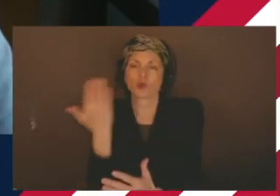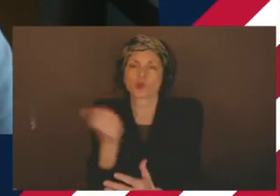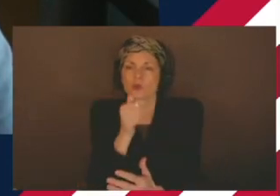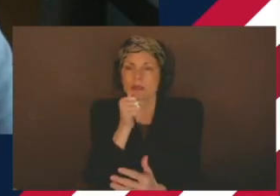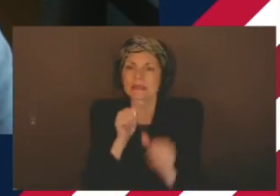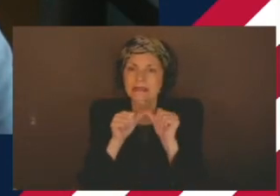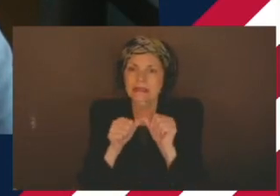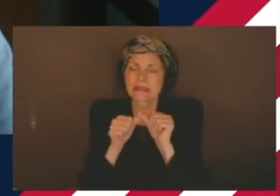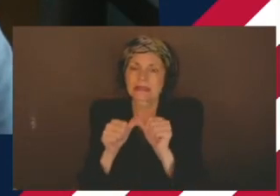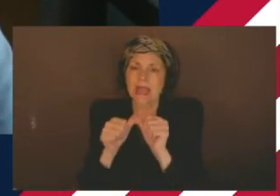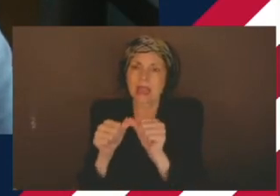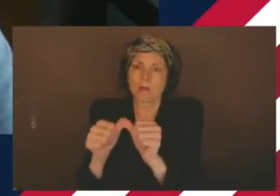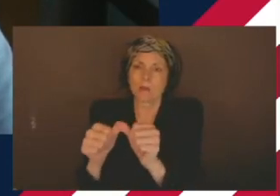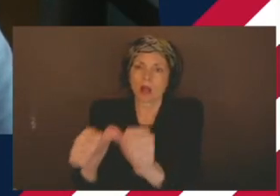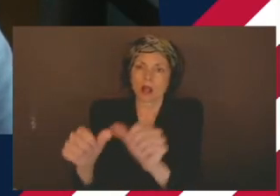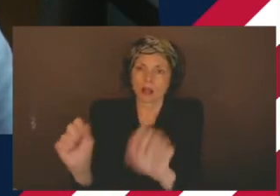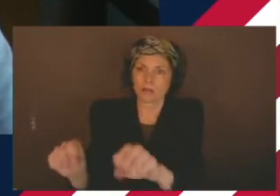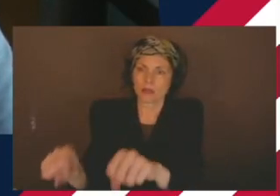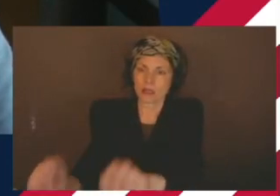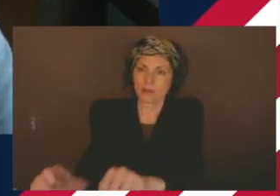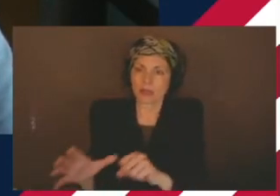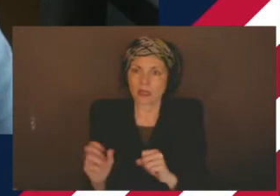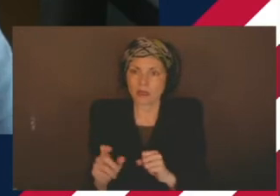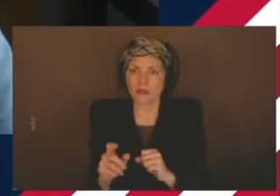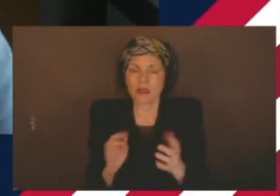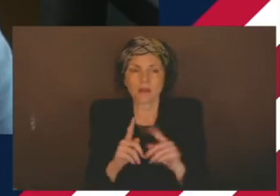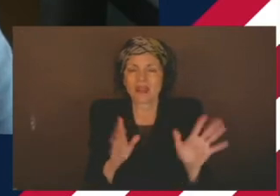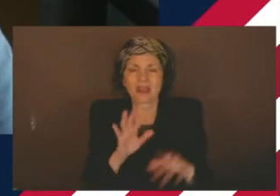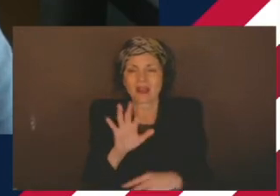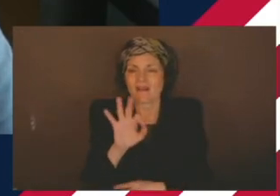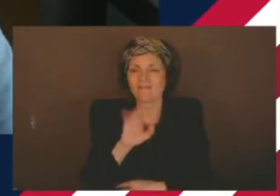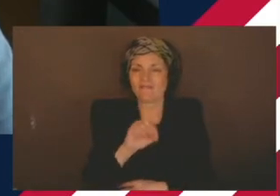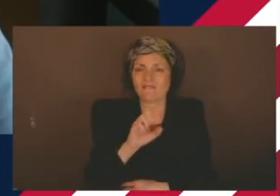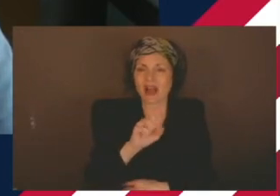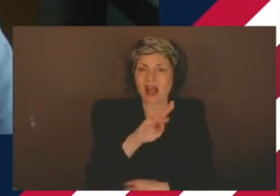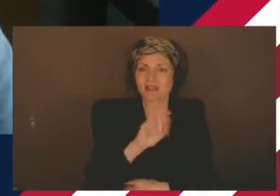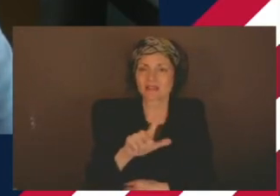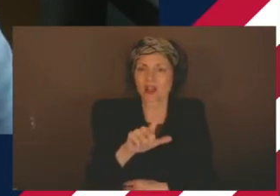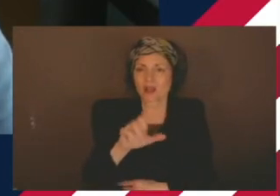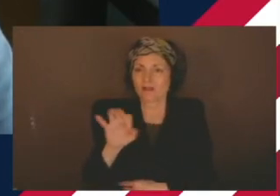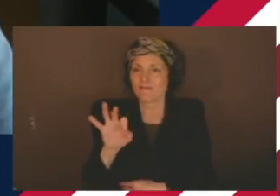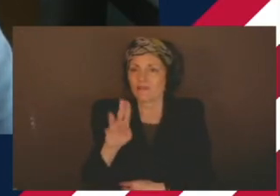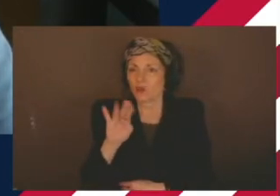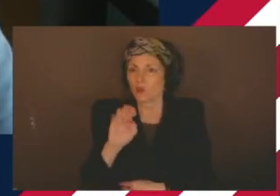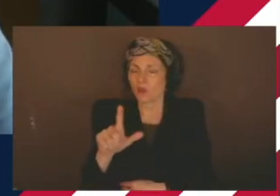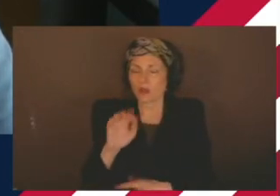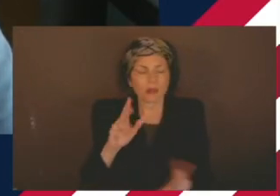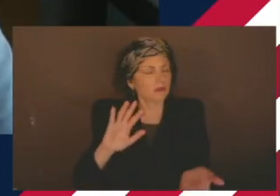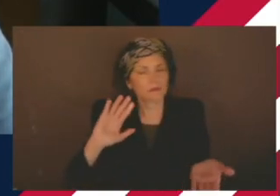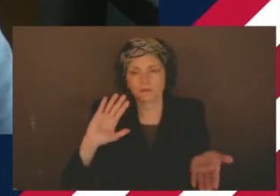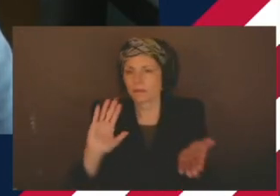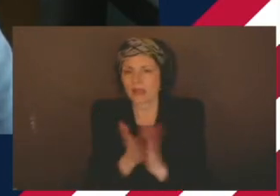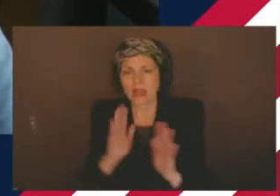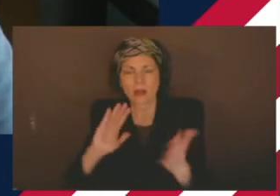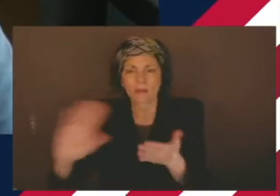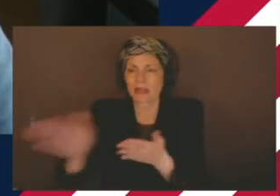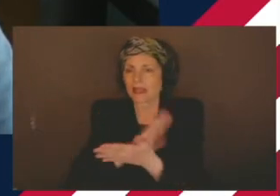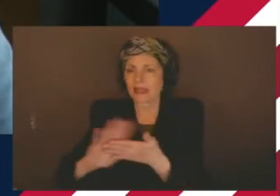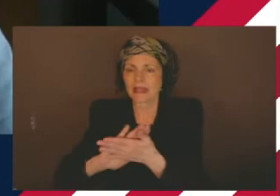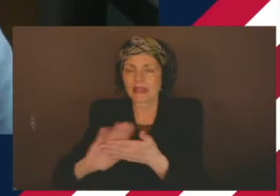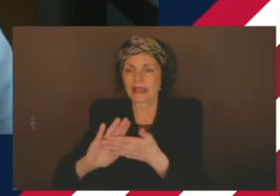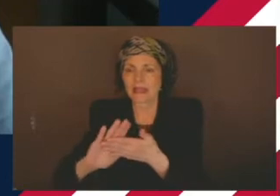centering justice while transitioning away from a fossil fuel economy to a regenerative one powered by clean, renewable energy.